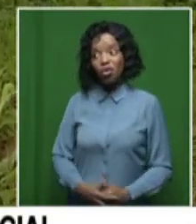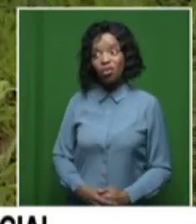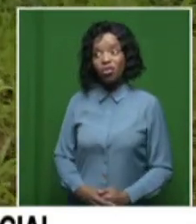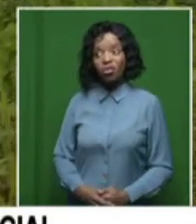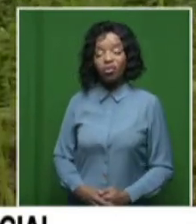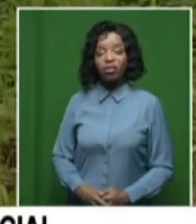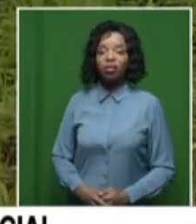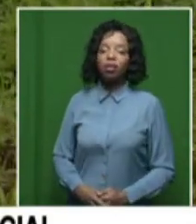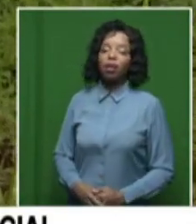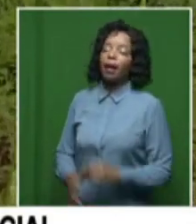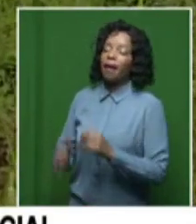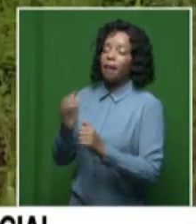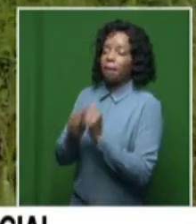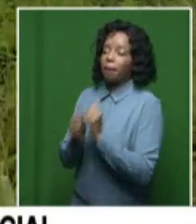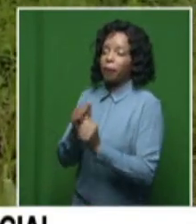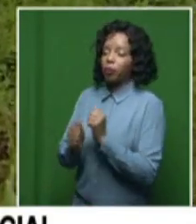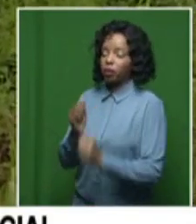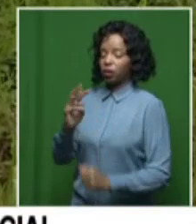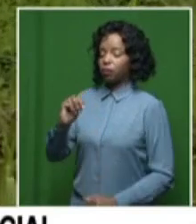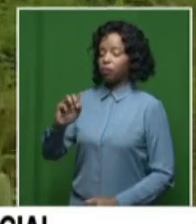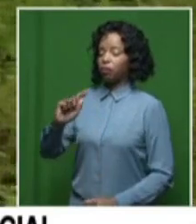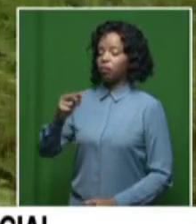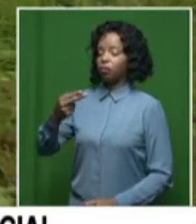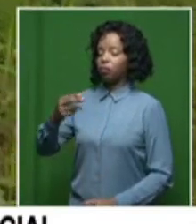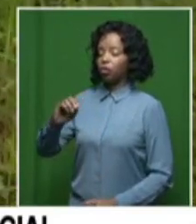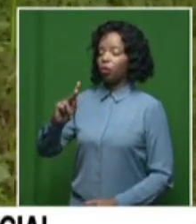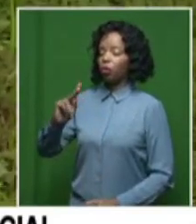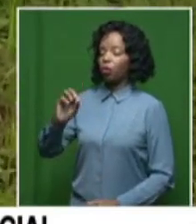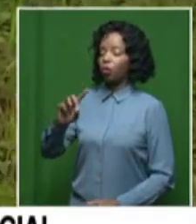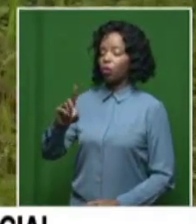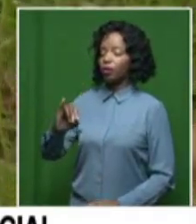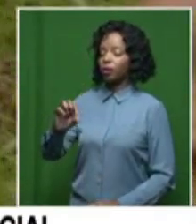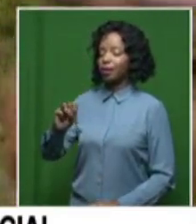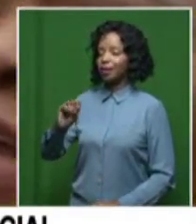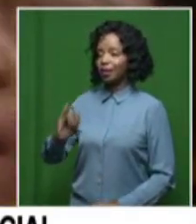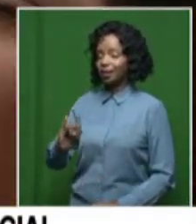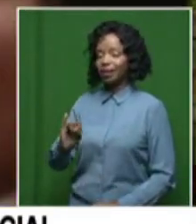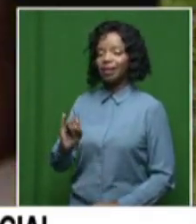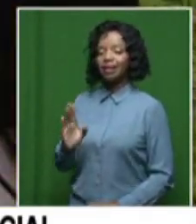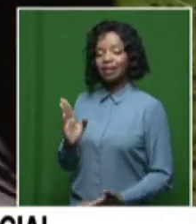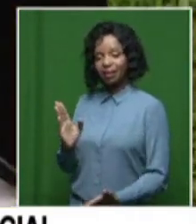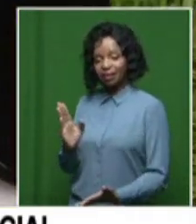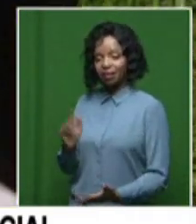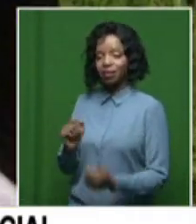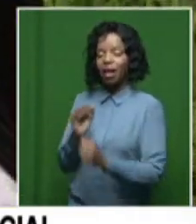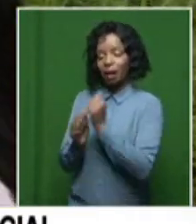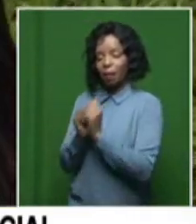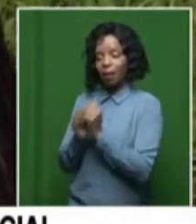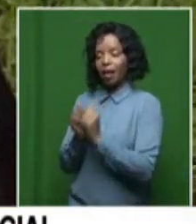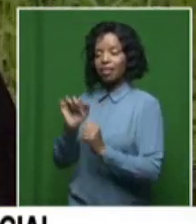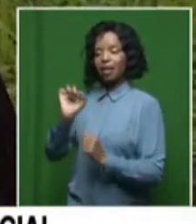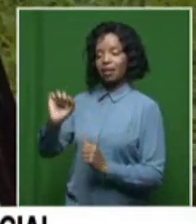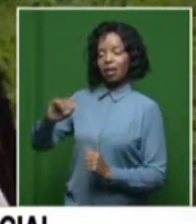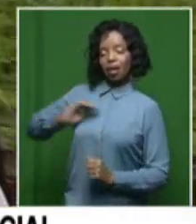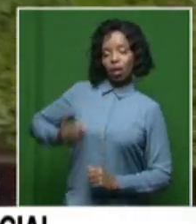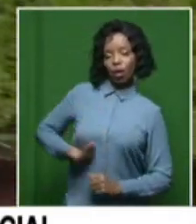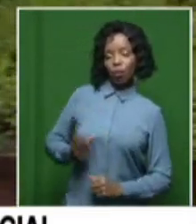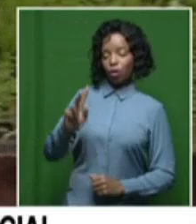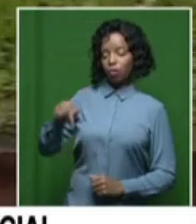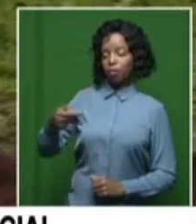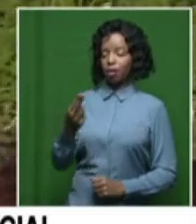Buti Mthokozisi Manqele, who is the brother of the late Phumzile Qatha. Siyabonga kakhulu baba ngesikhathi